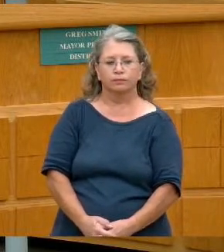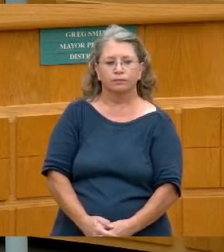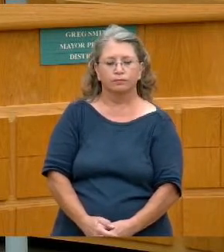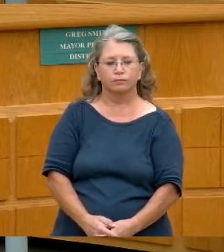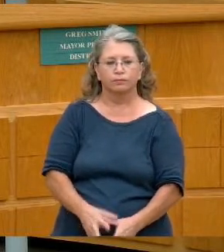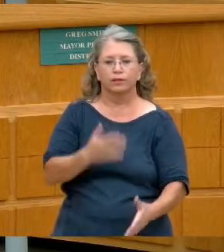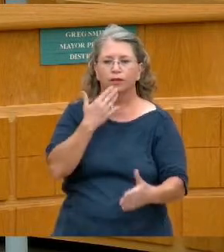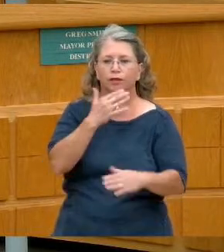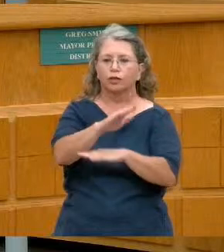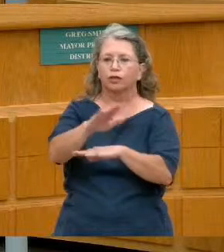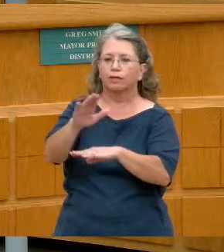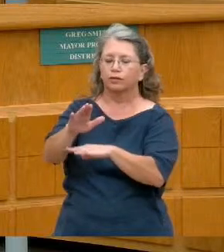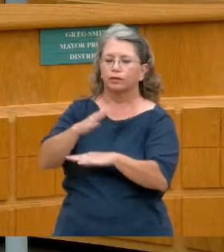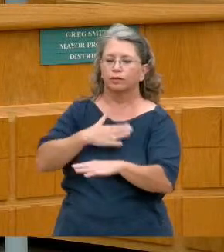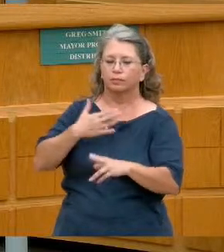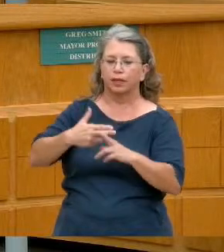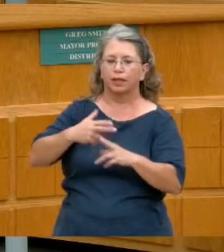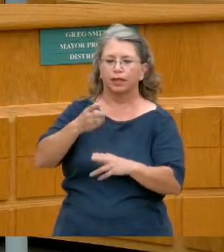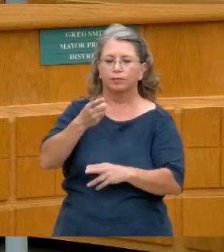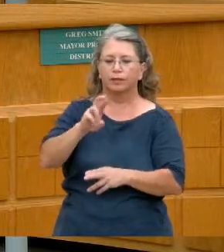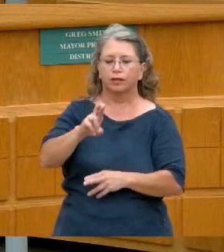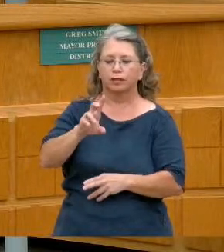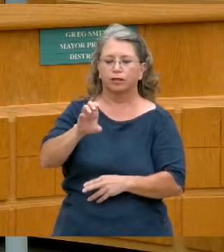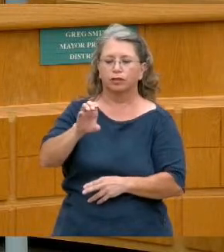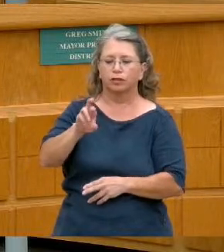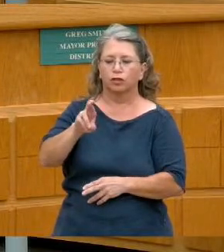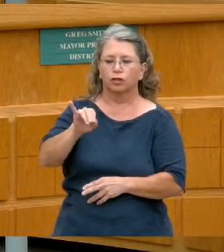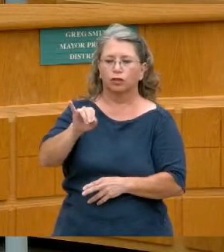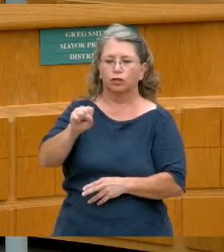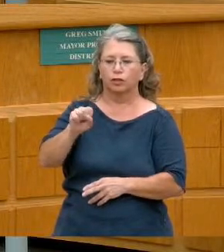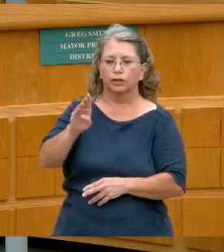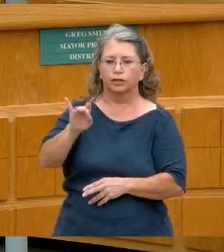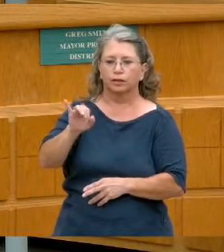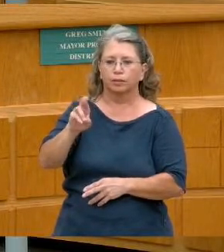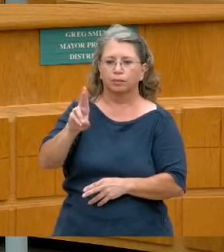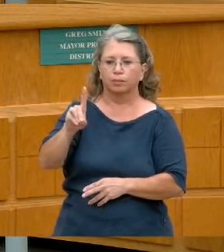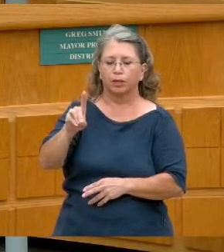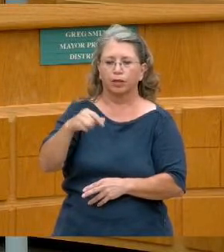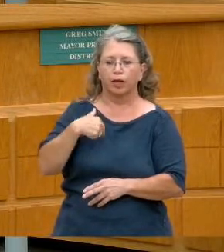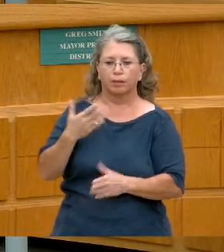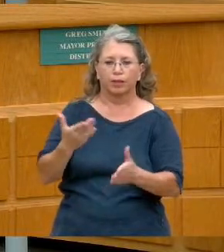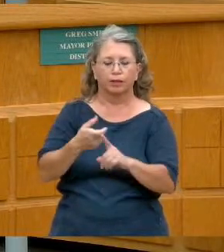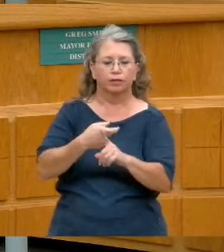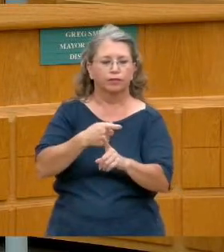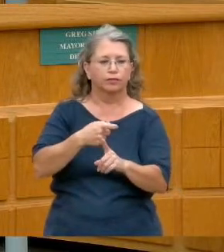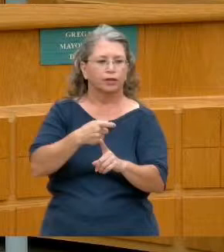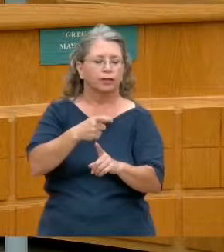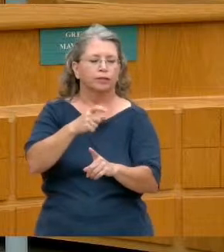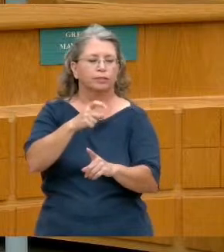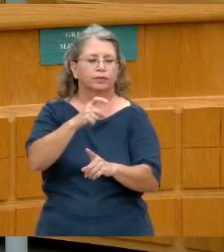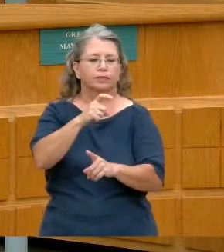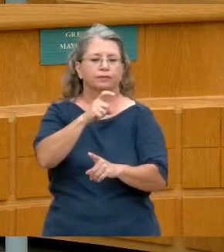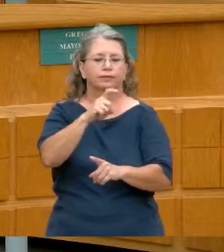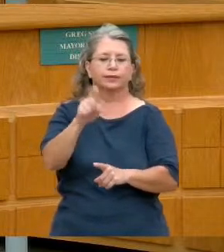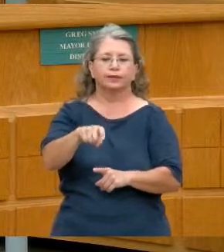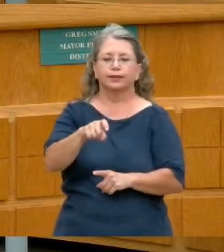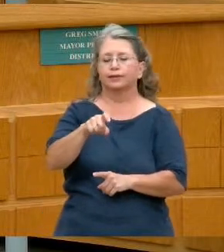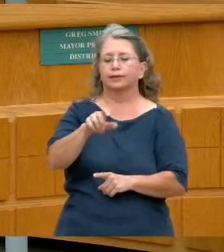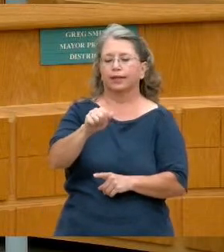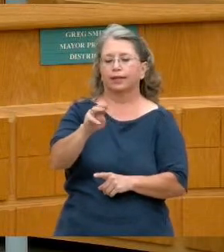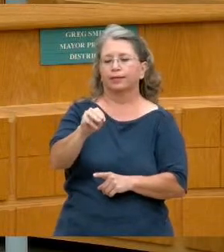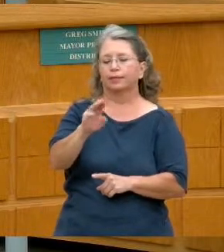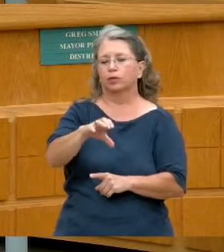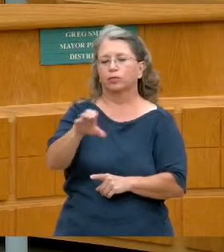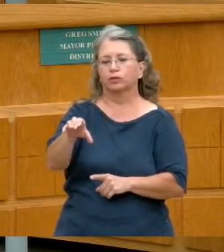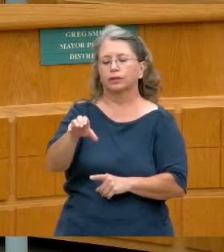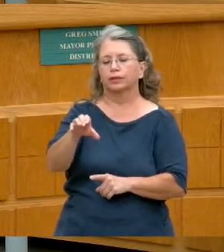Right, good afternoon, everybody. My name is Dr. Chris Bird. I'm here on behalf of the TAMU-CC COVID-19 Modeling Task Force.